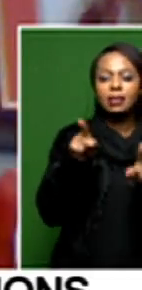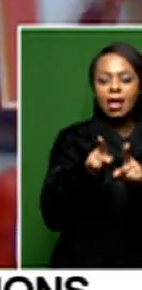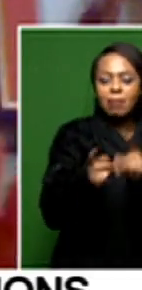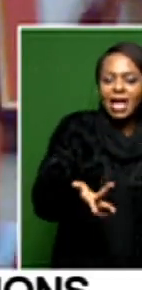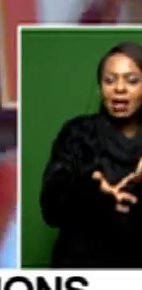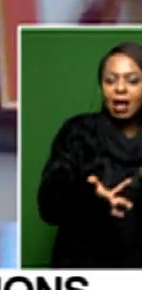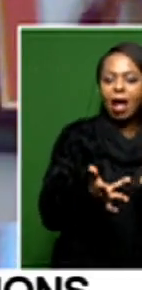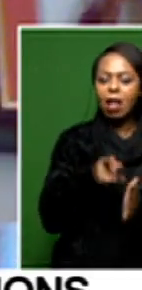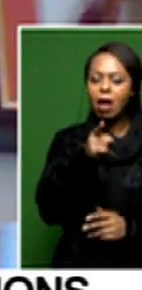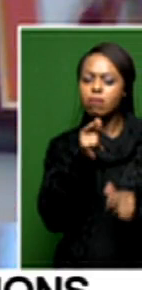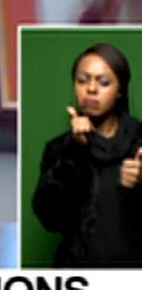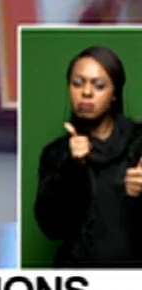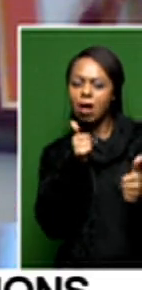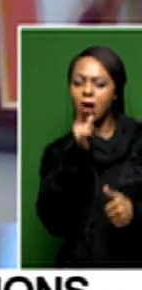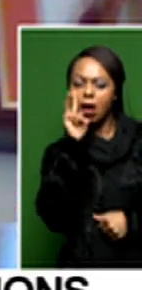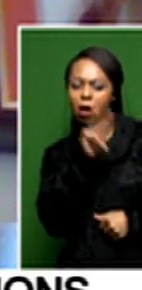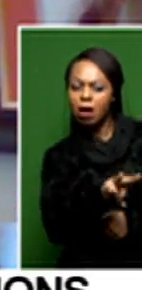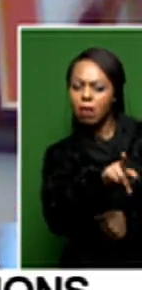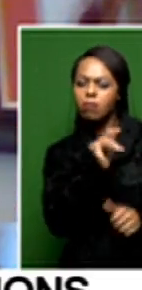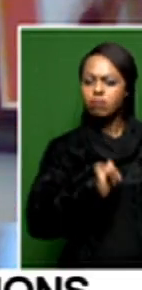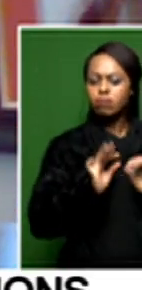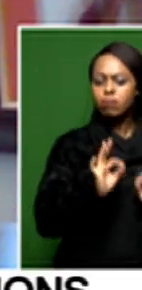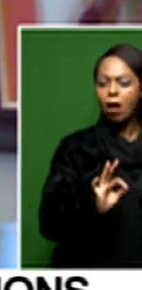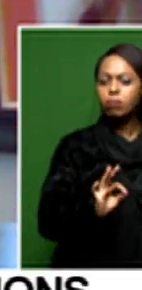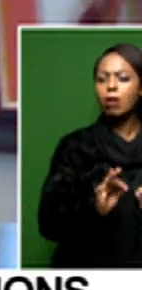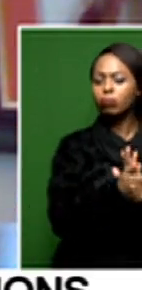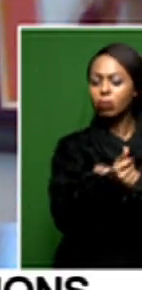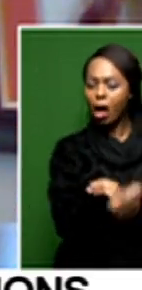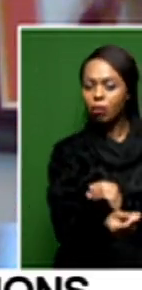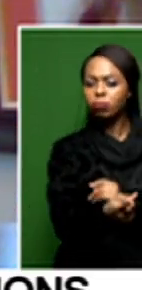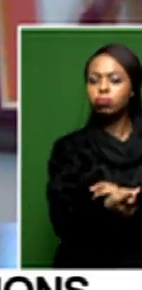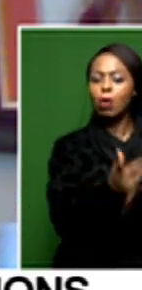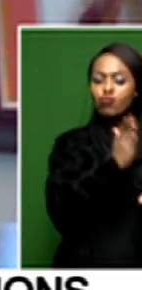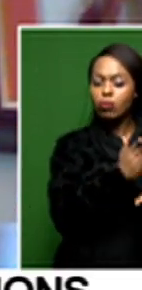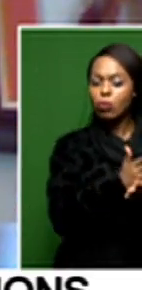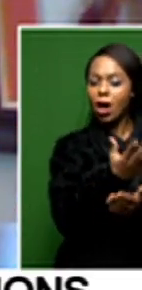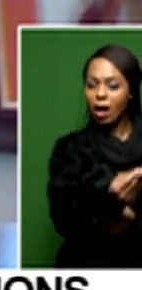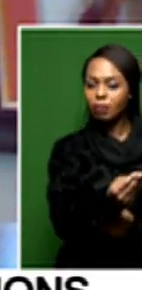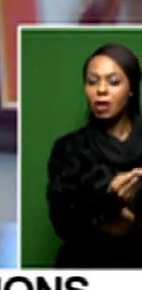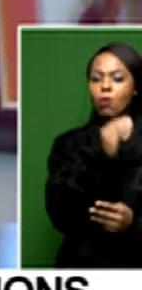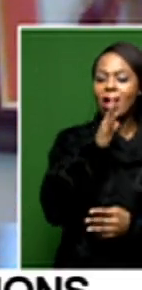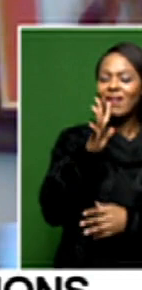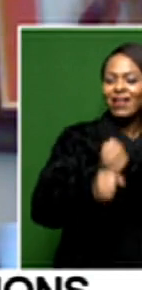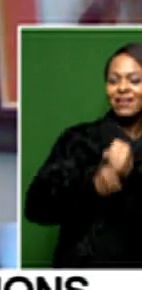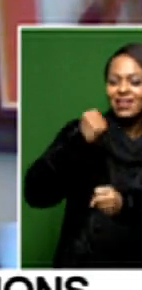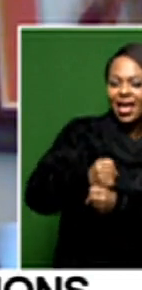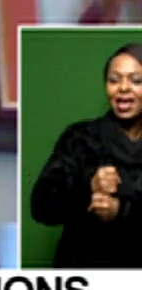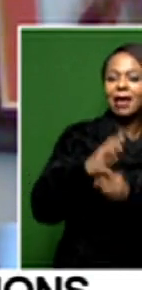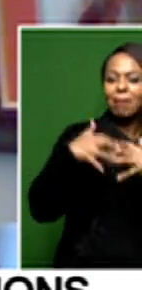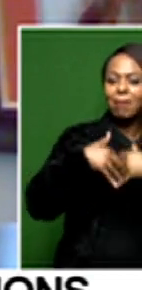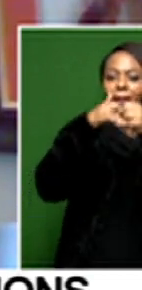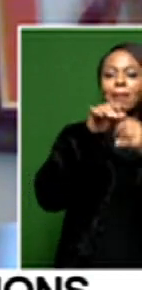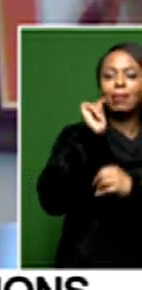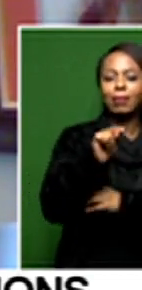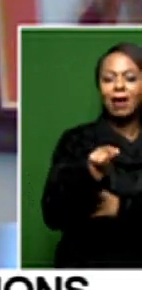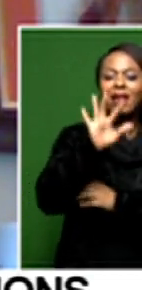am excited to announce that because it's our 5 year milestone this year, we have five new categories